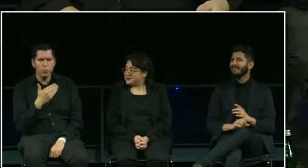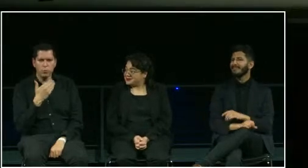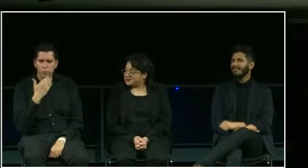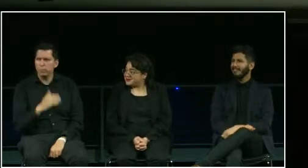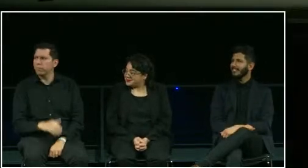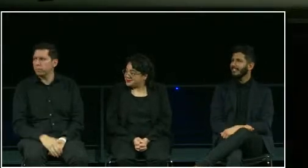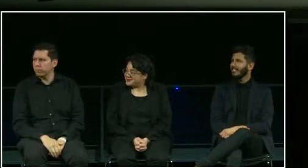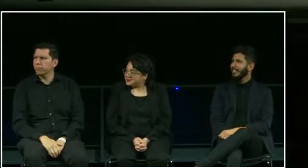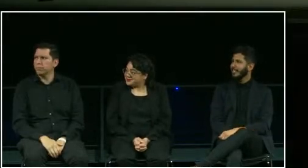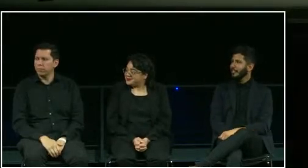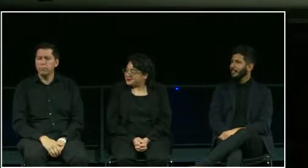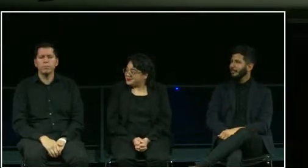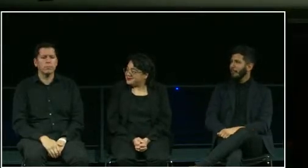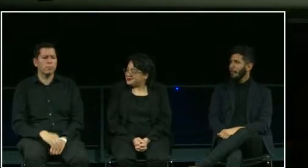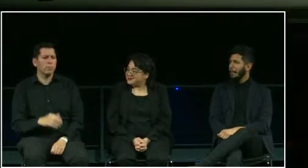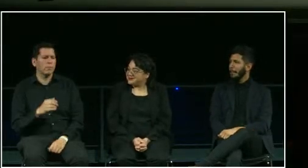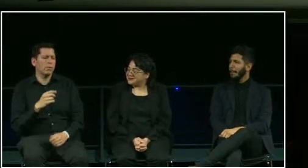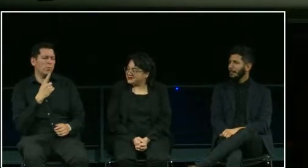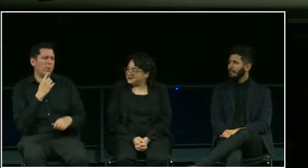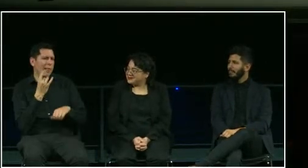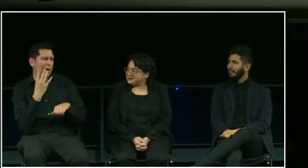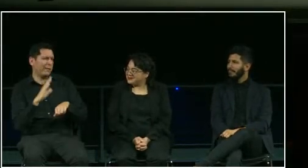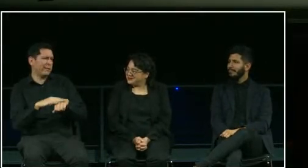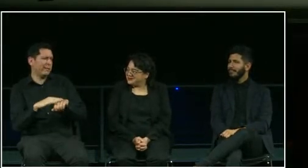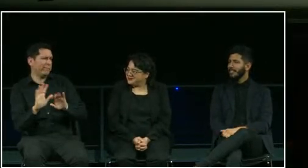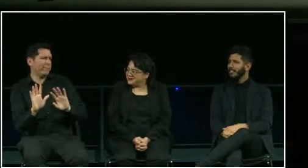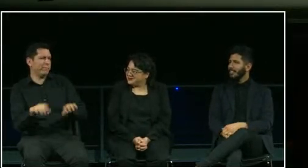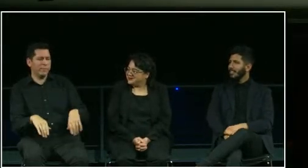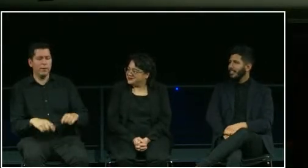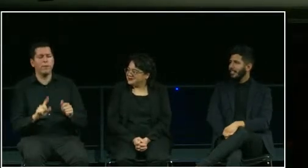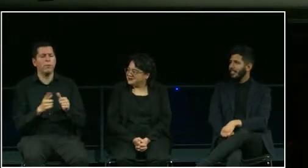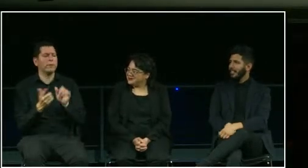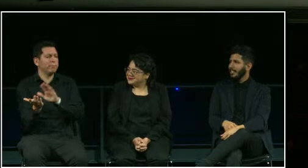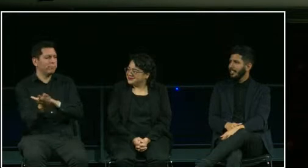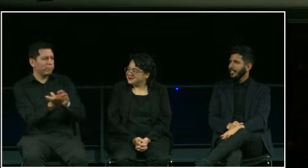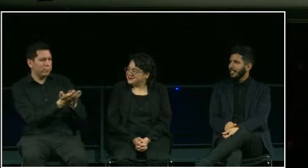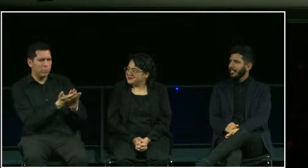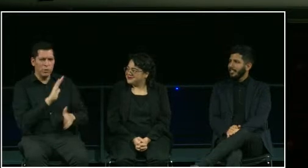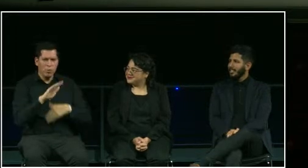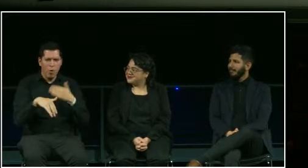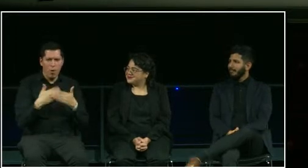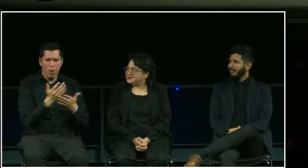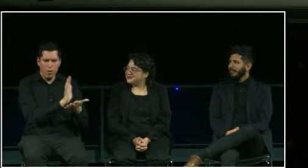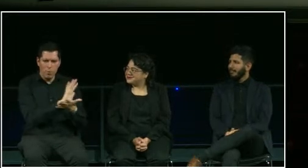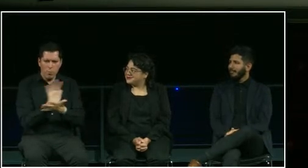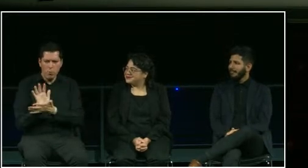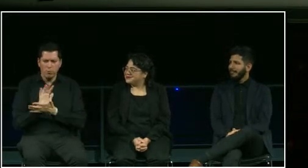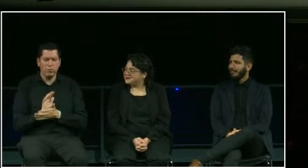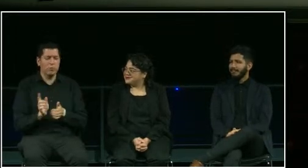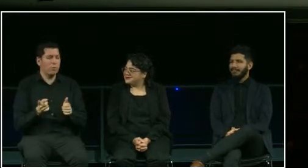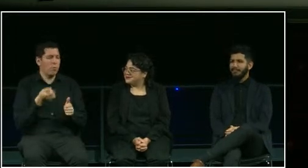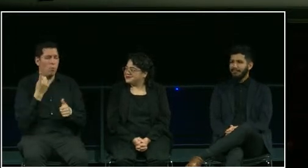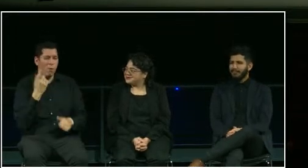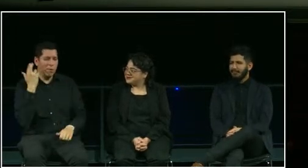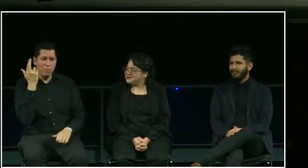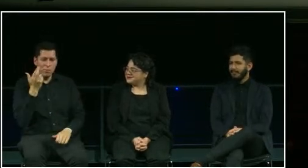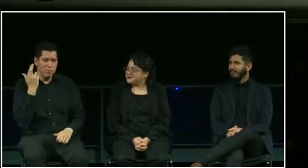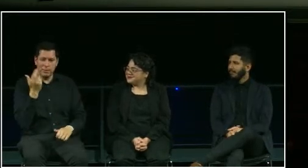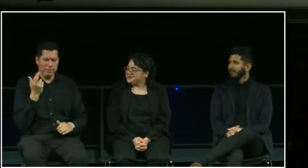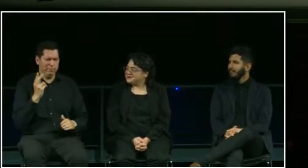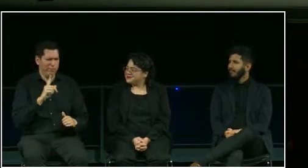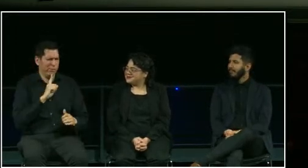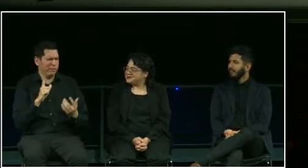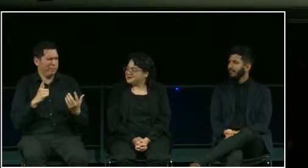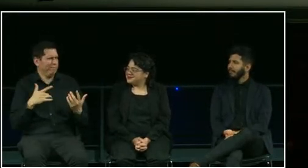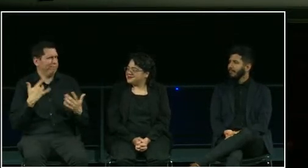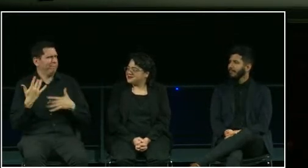I'm just going to get the red lights on, so I just want to praise these films. You know, one of the reasons I was really, really thrilled